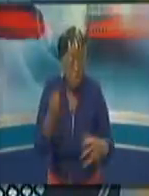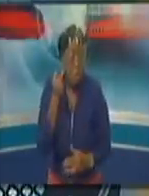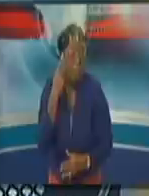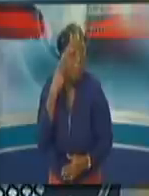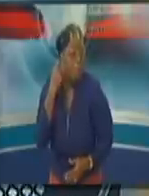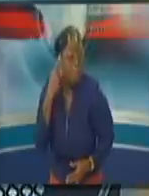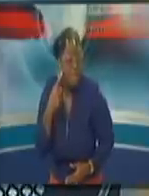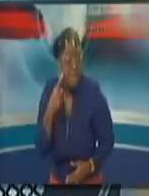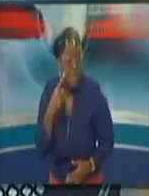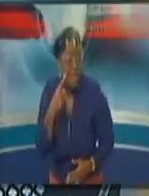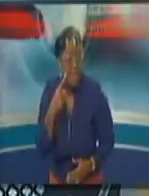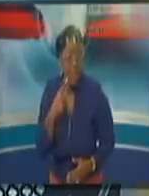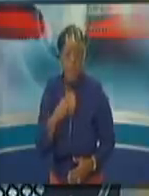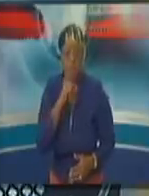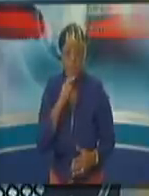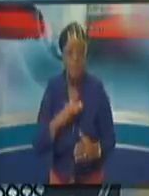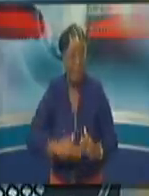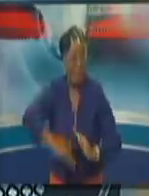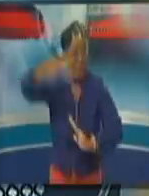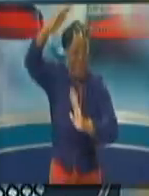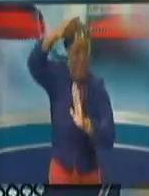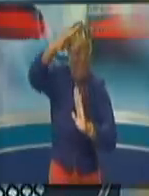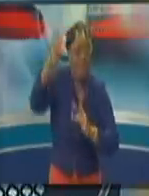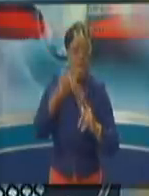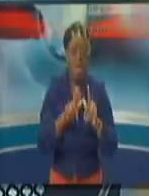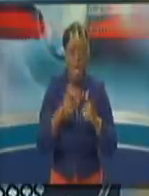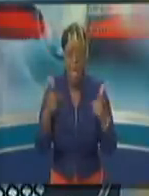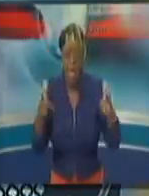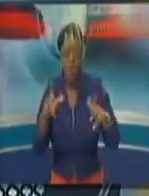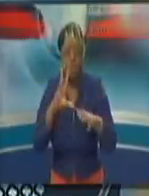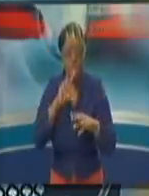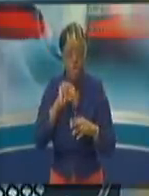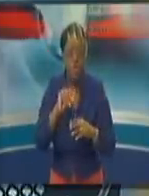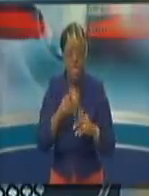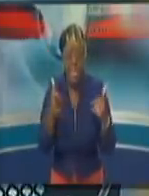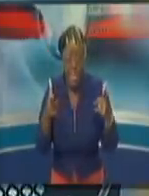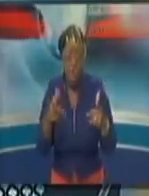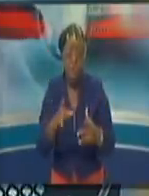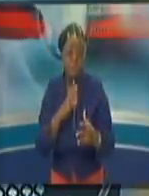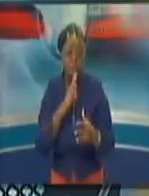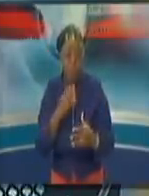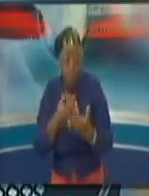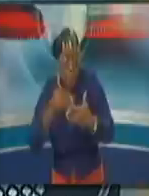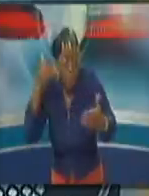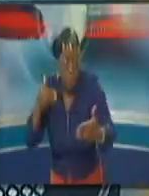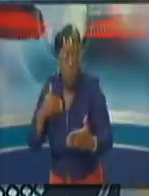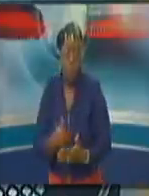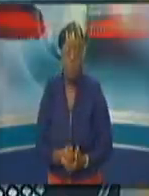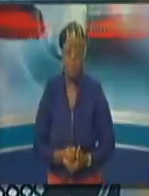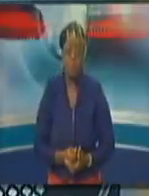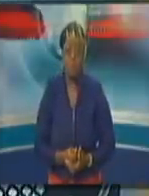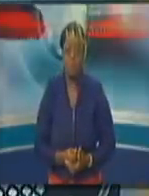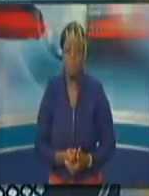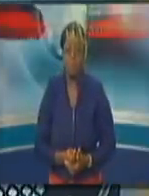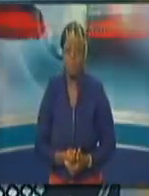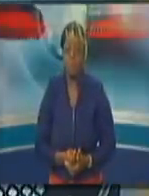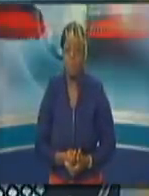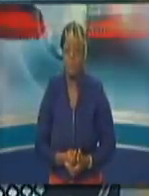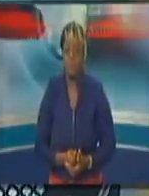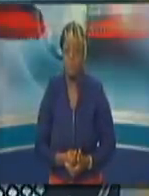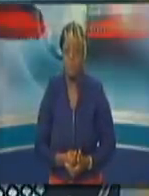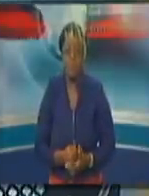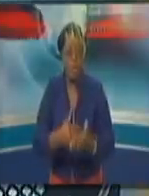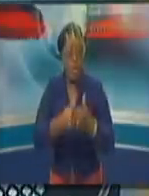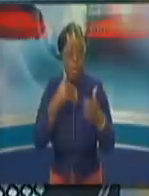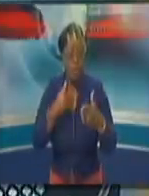happening in the language that they can understand. And to that end, since the last time I spoke to you, a really excellent resource was made available.